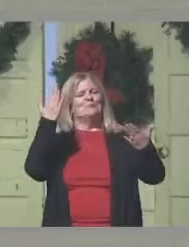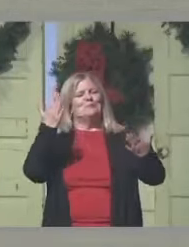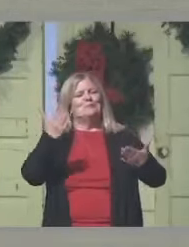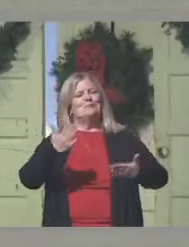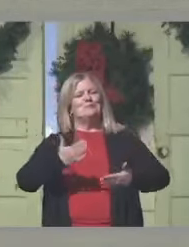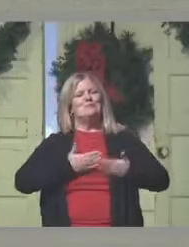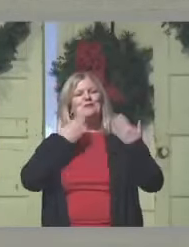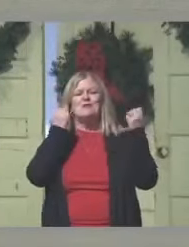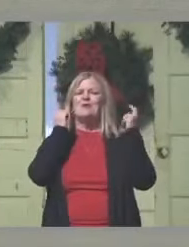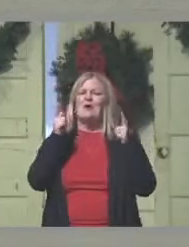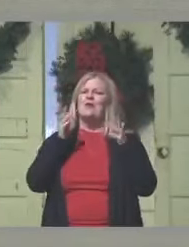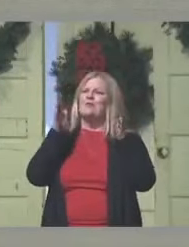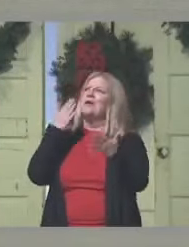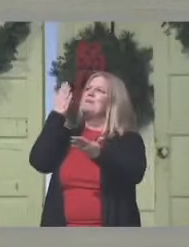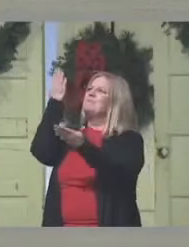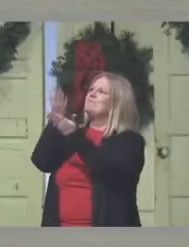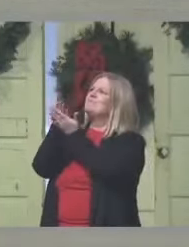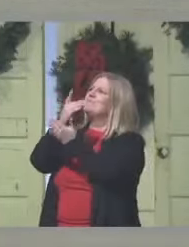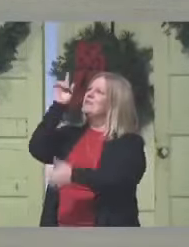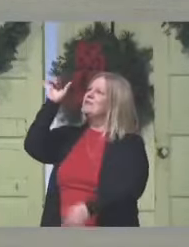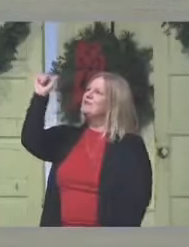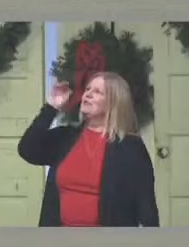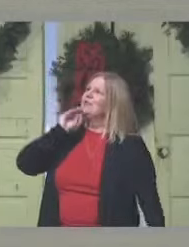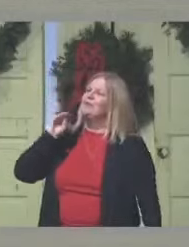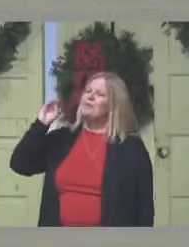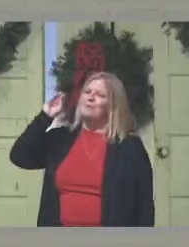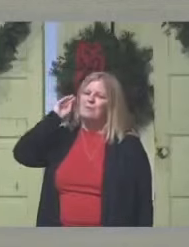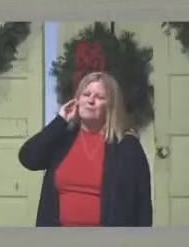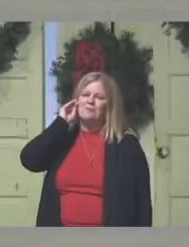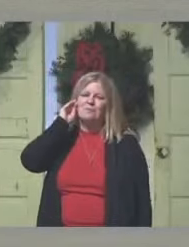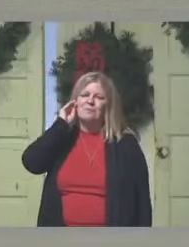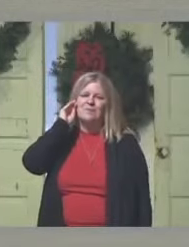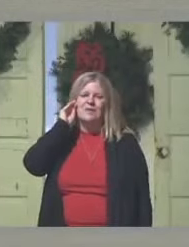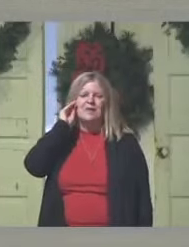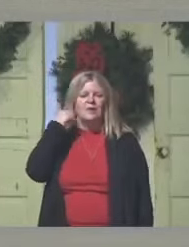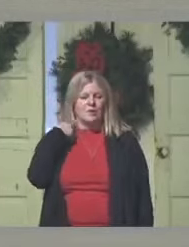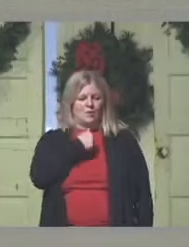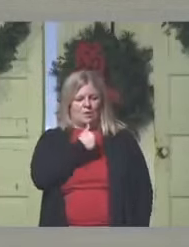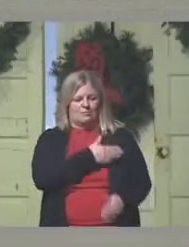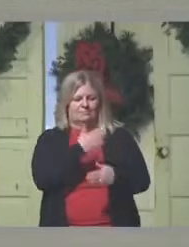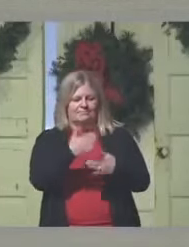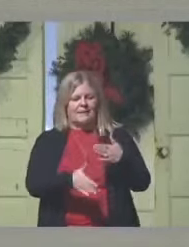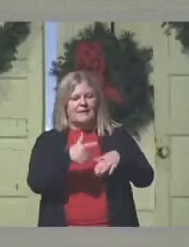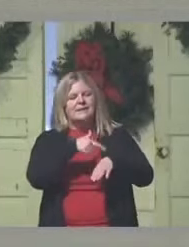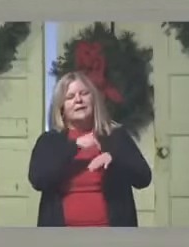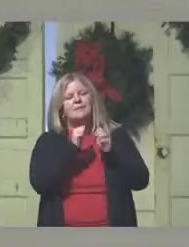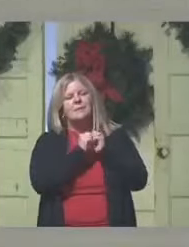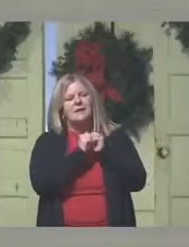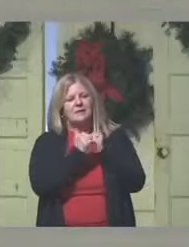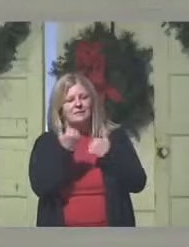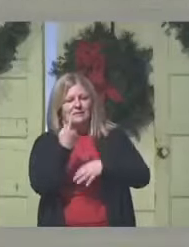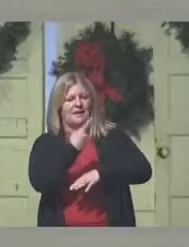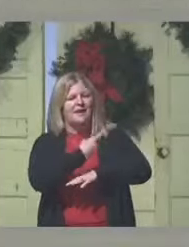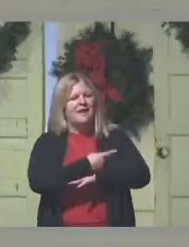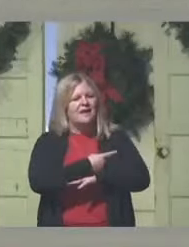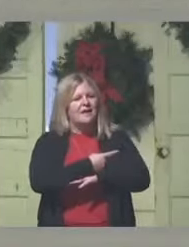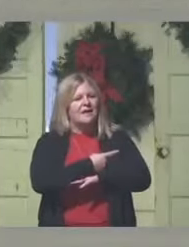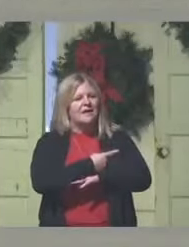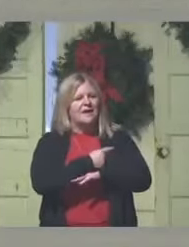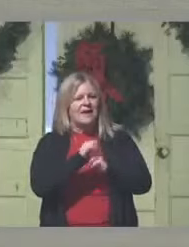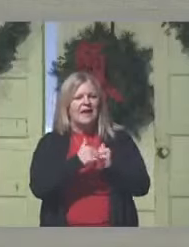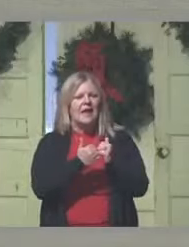the way to our eternal home. So we're going to close out our time together today